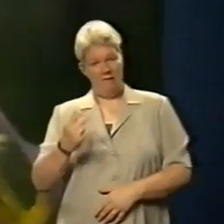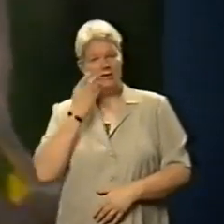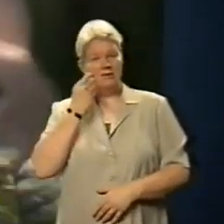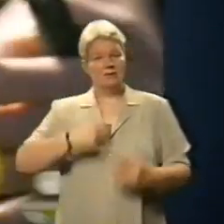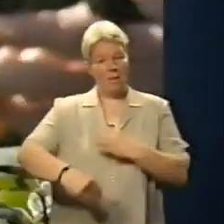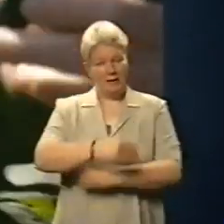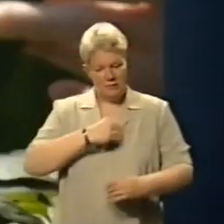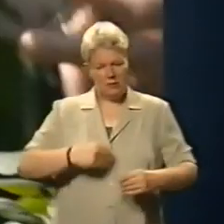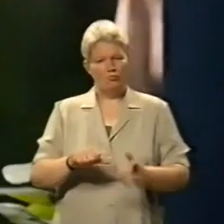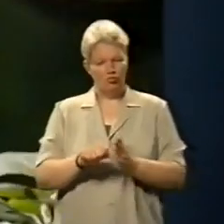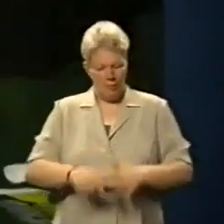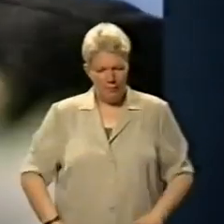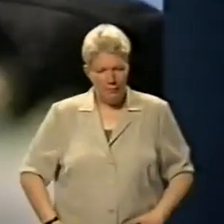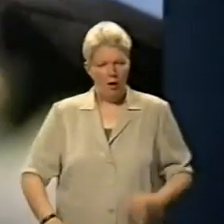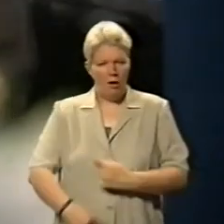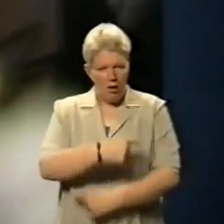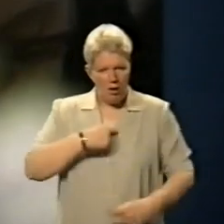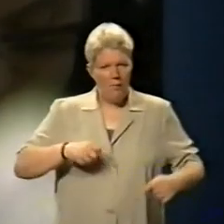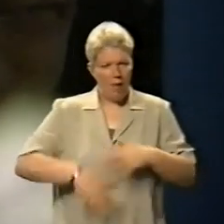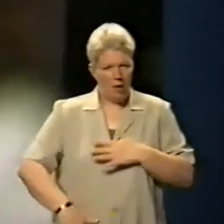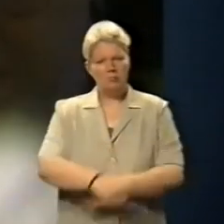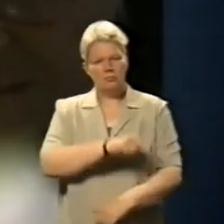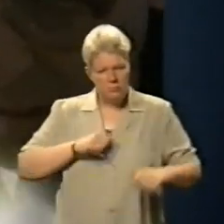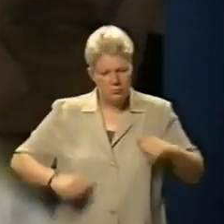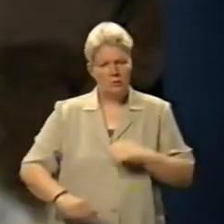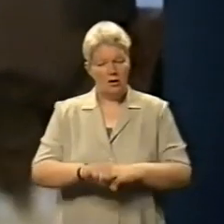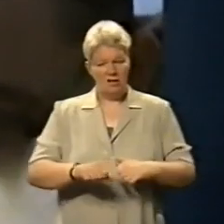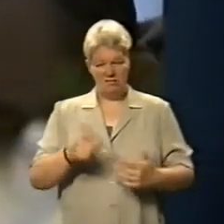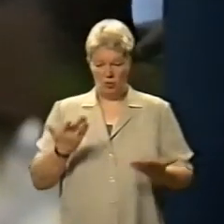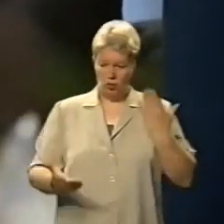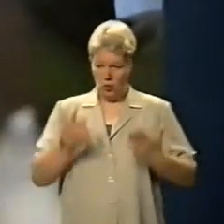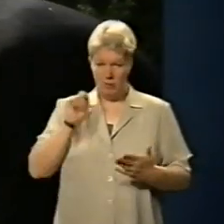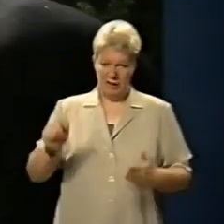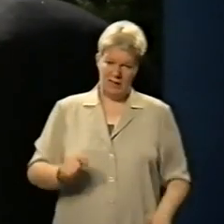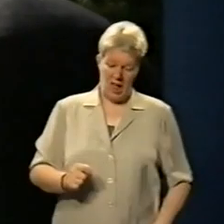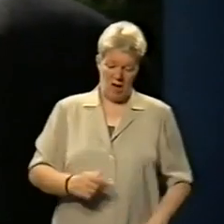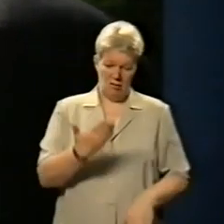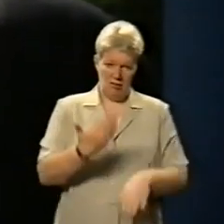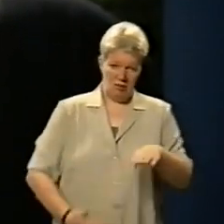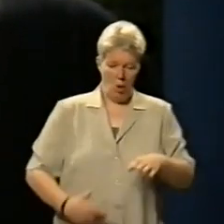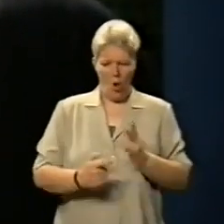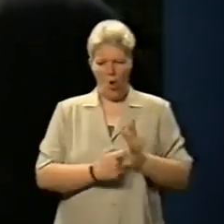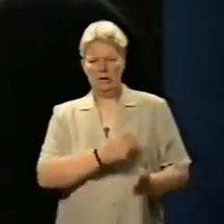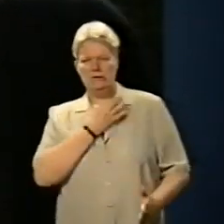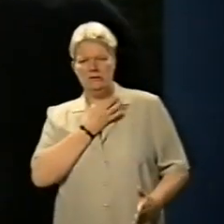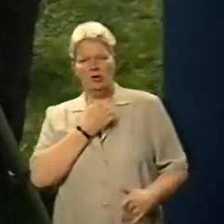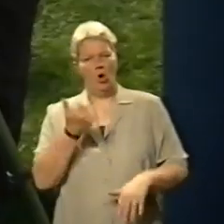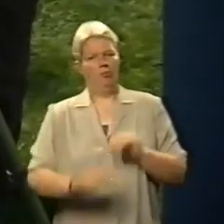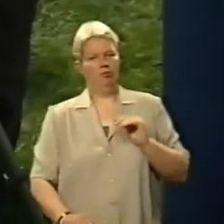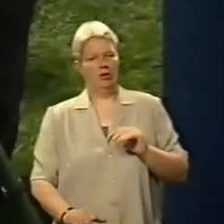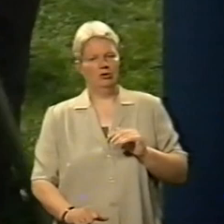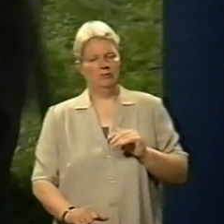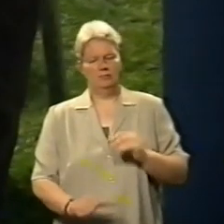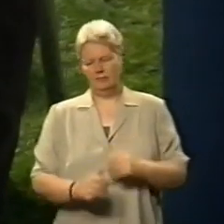circulation problems and was faced with either having part of his leg amputated or gambling on this pioneering operation.